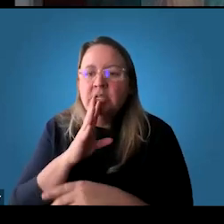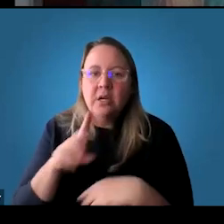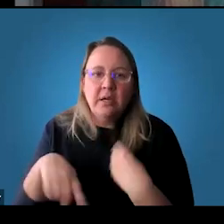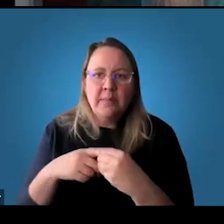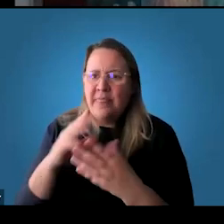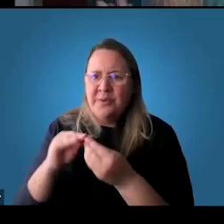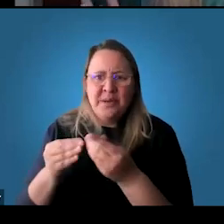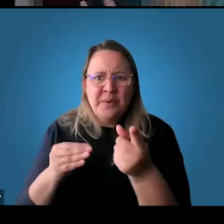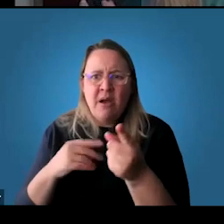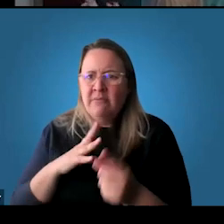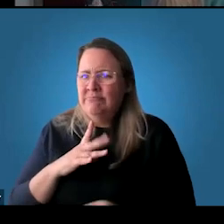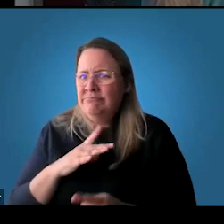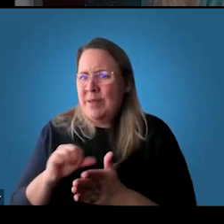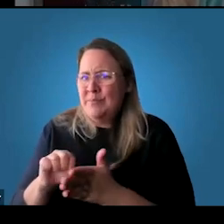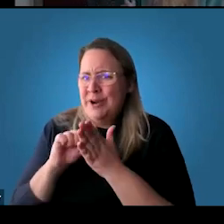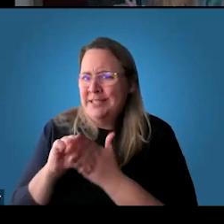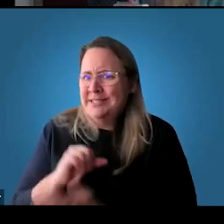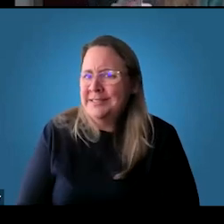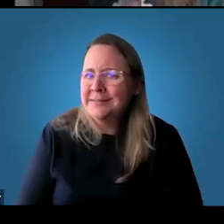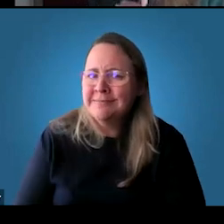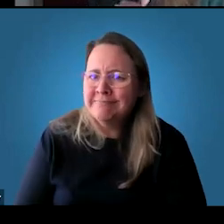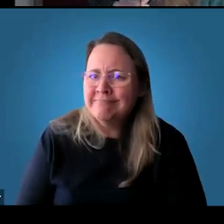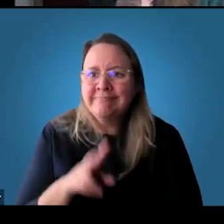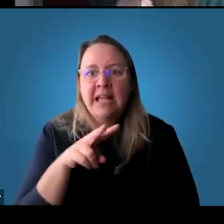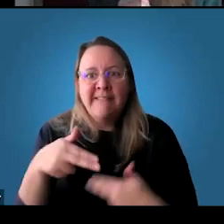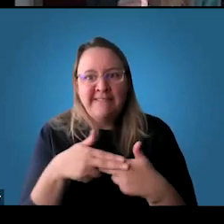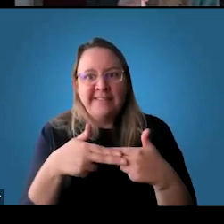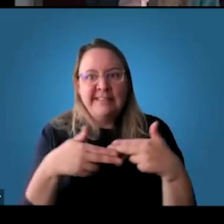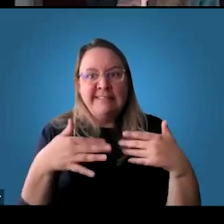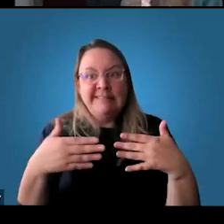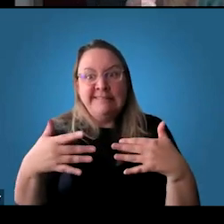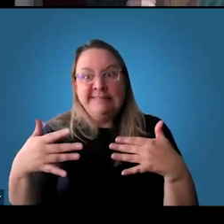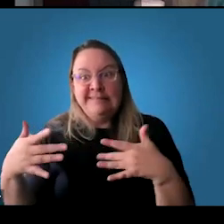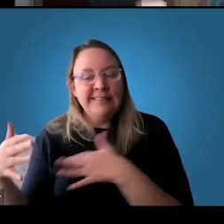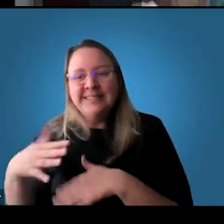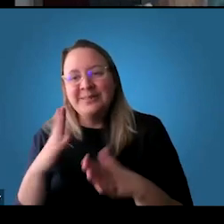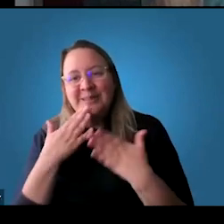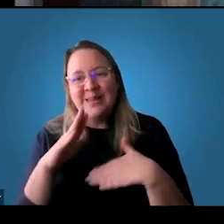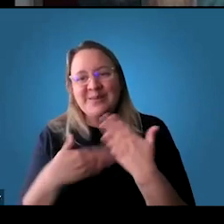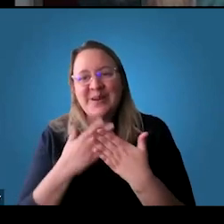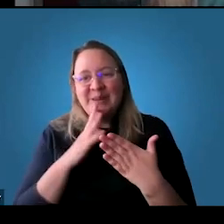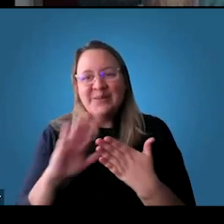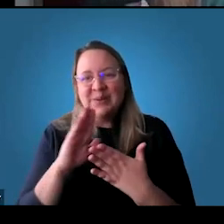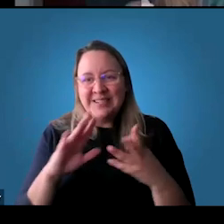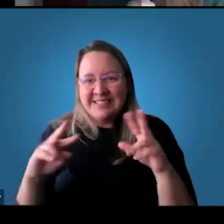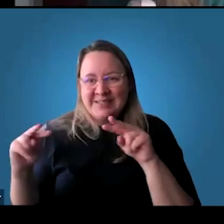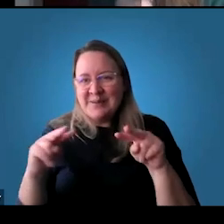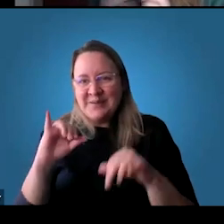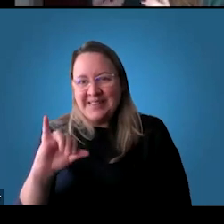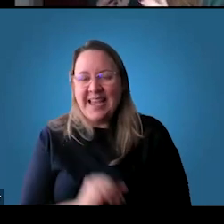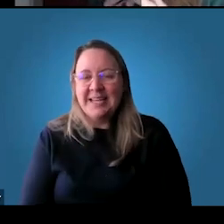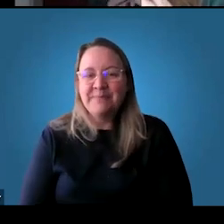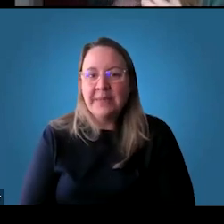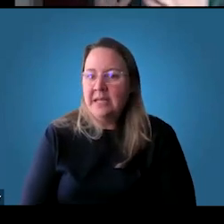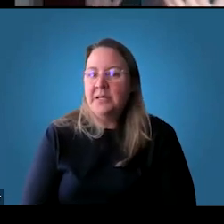impressive. Now, I've been moving through these slides at a breakneck pace, so thank you all for staying with us. And as